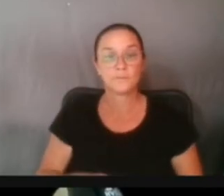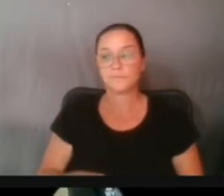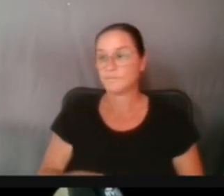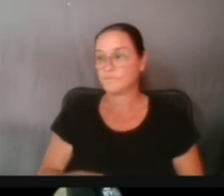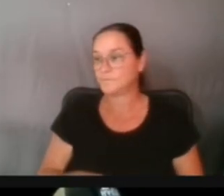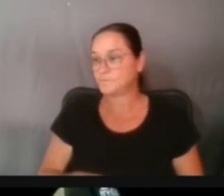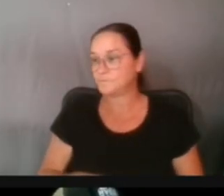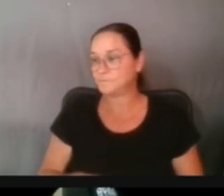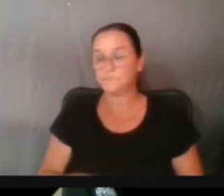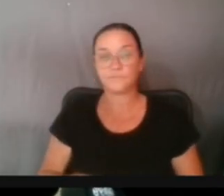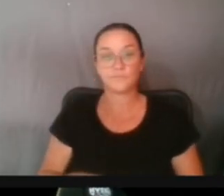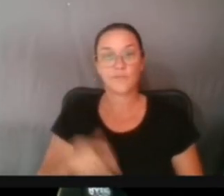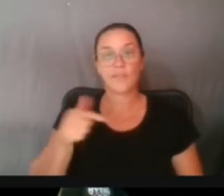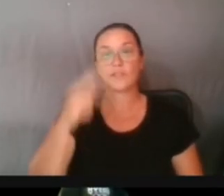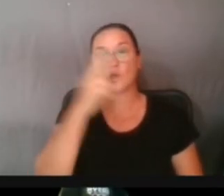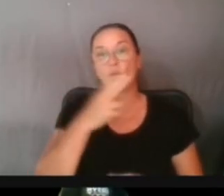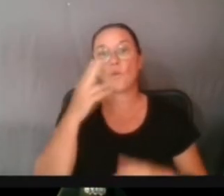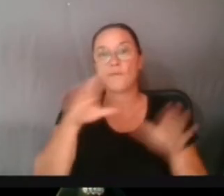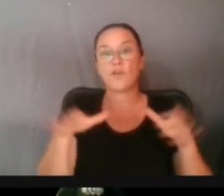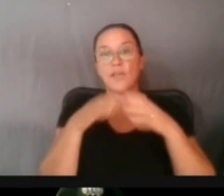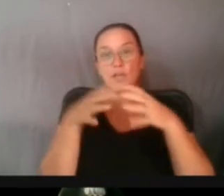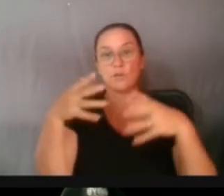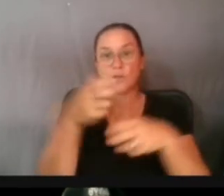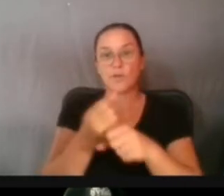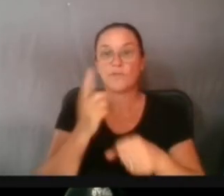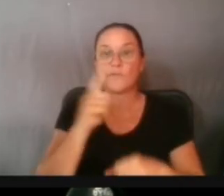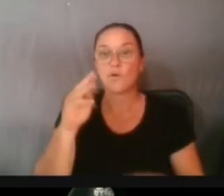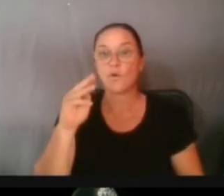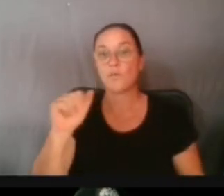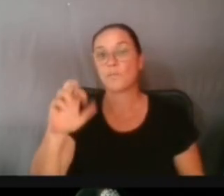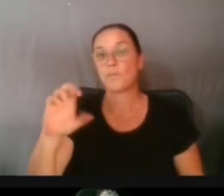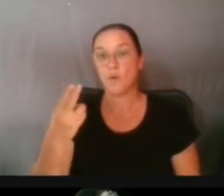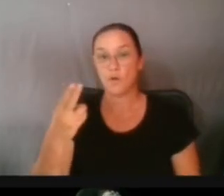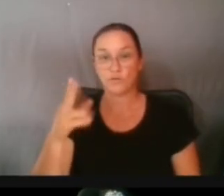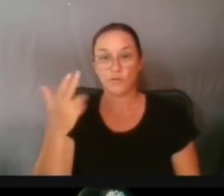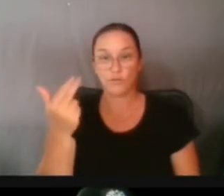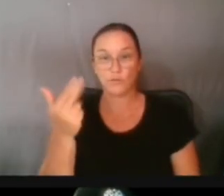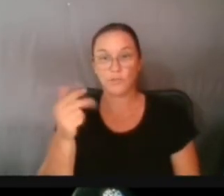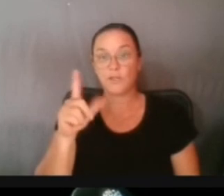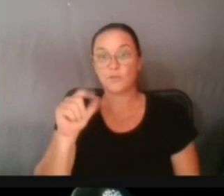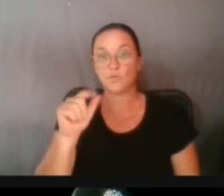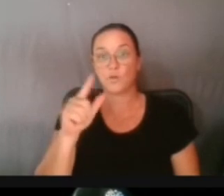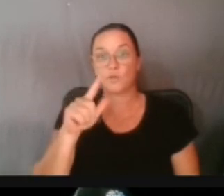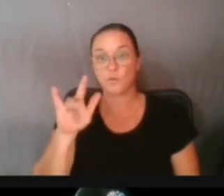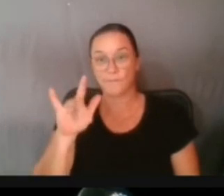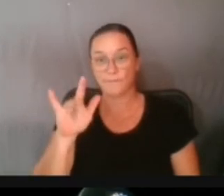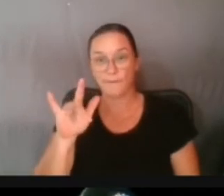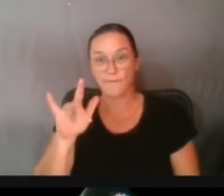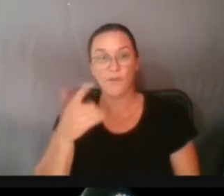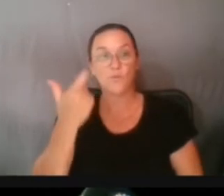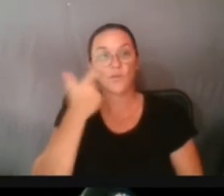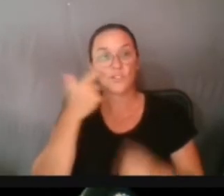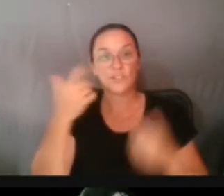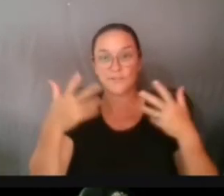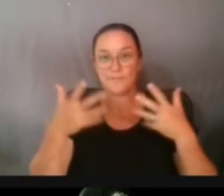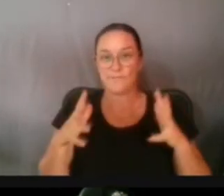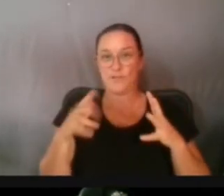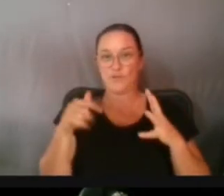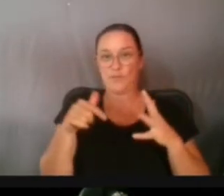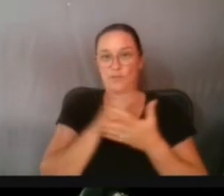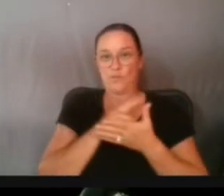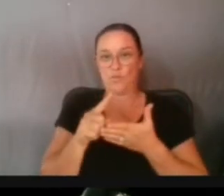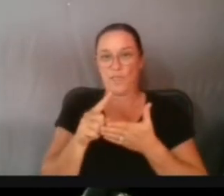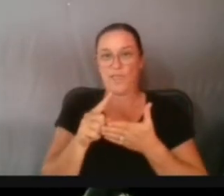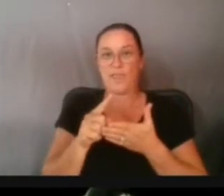This is your Hawaiian Volcano summary for March 13th, 2025. We just concluded this week the